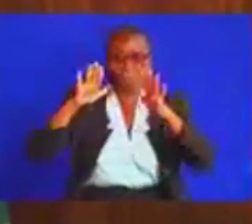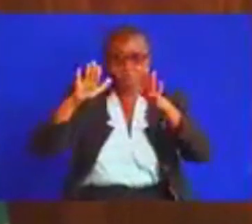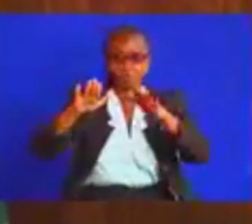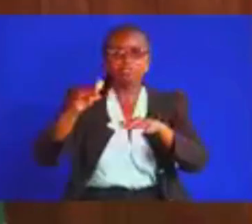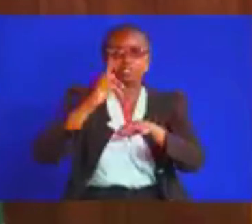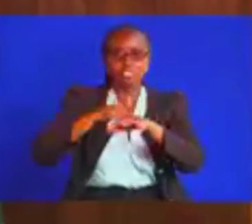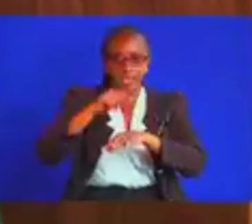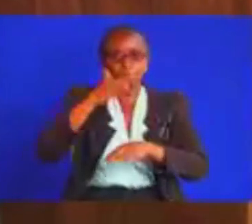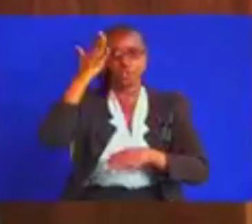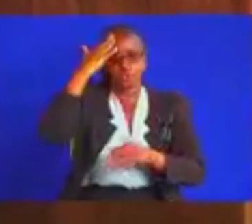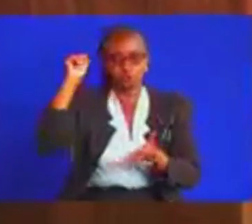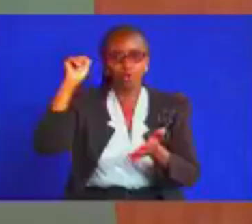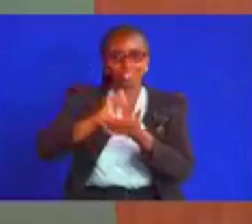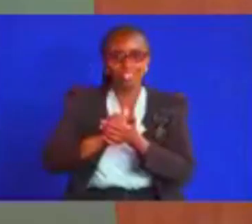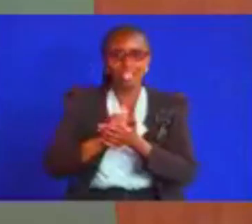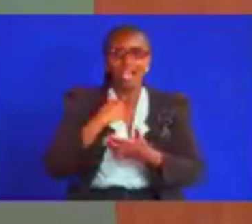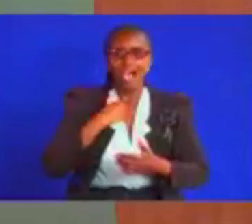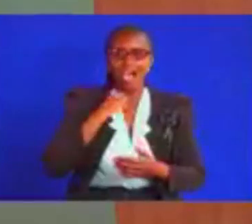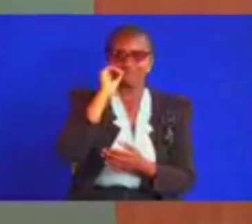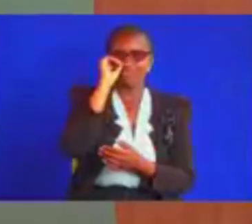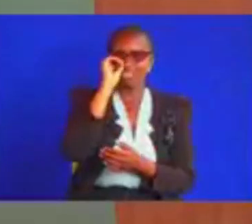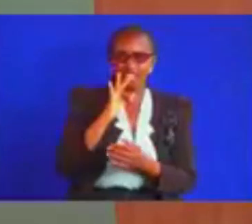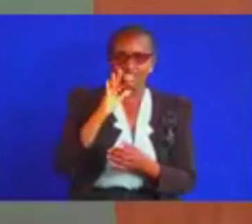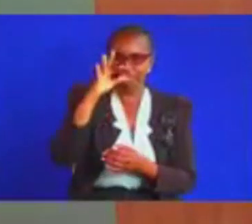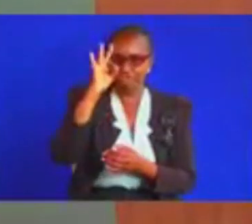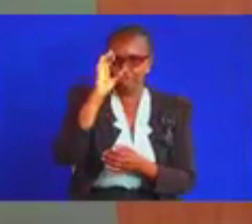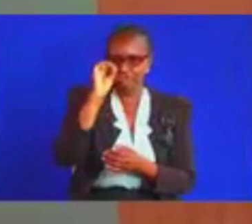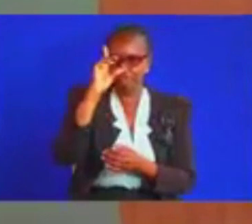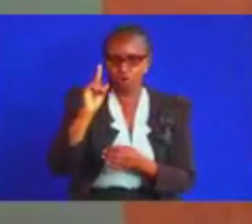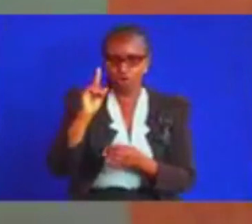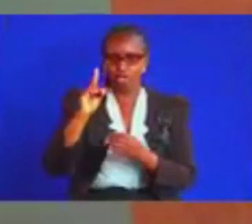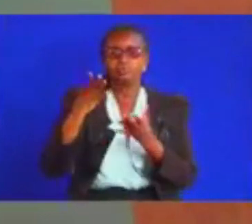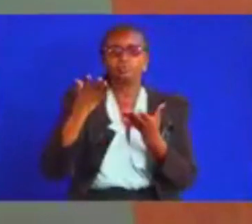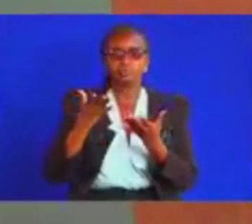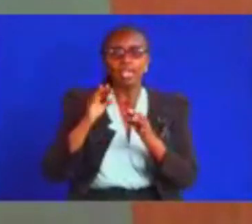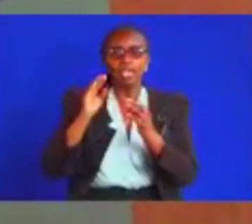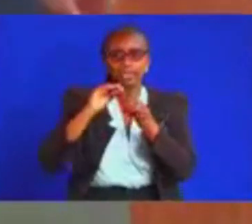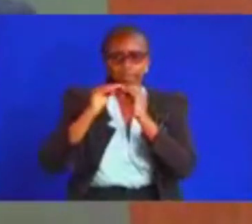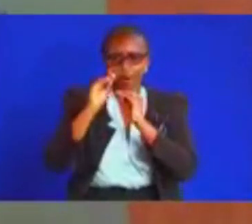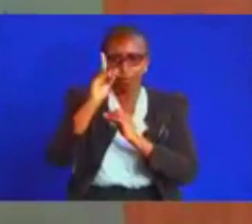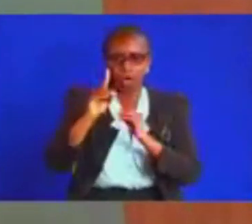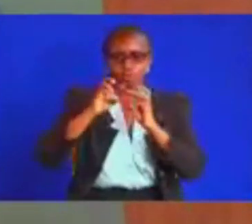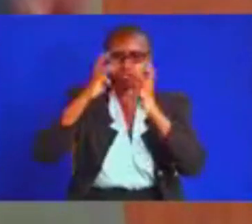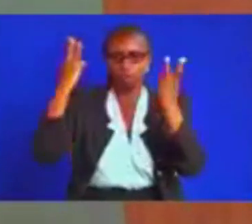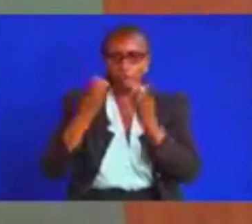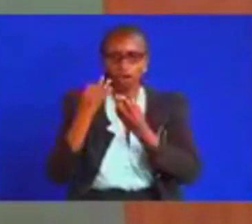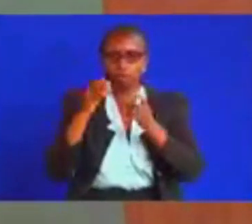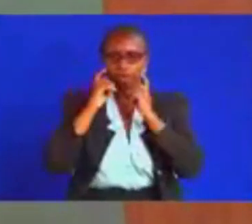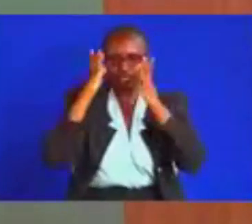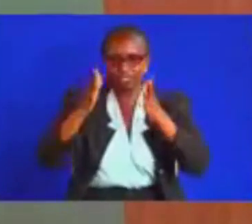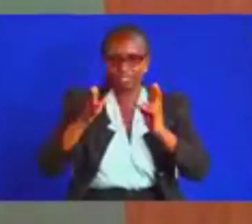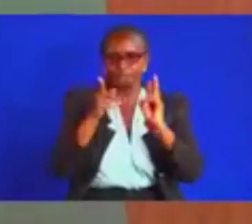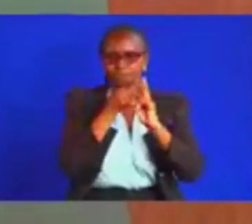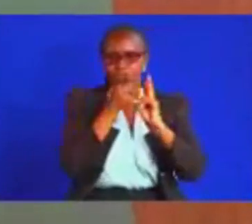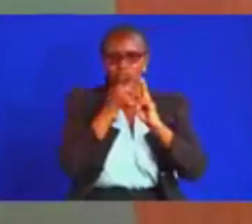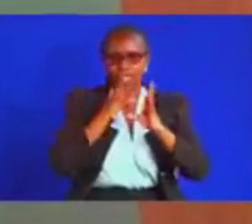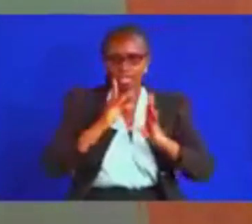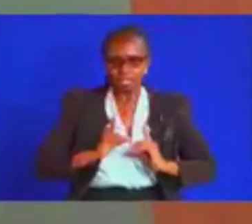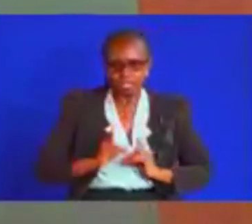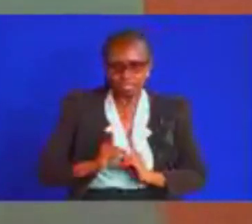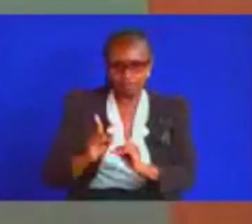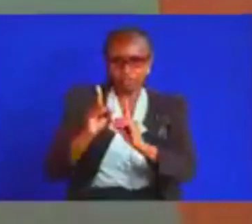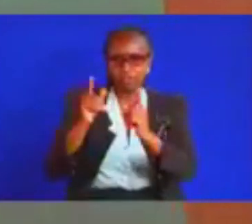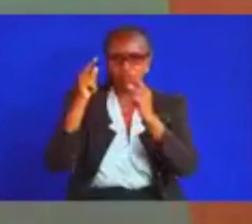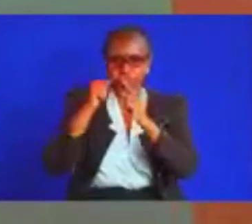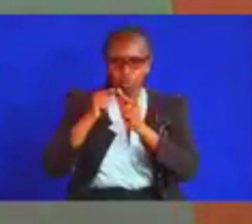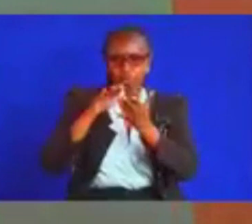know, has a threefold expression. Number one, to the world of sinners. Number two, discipleship to